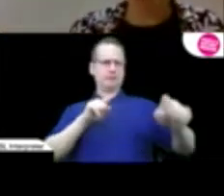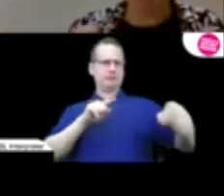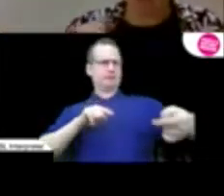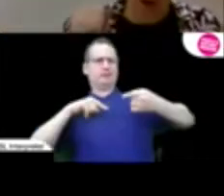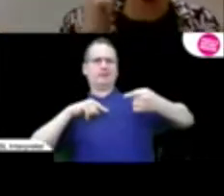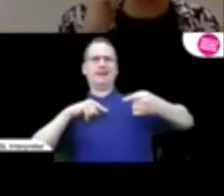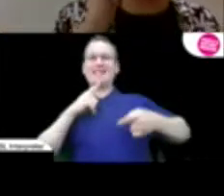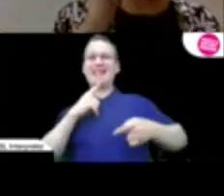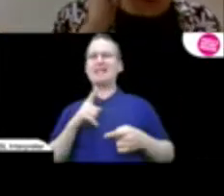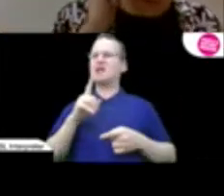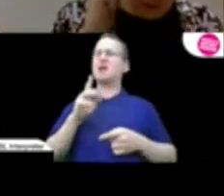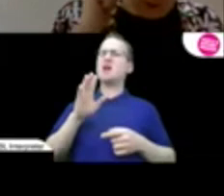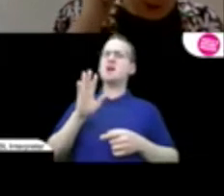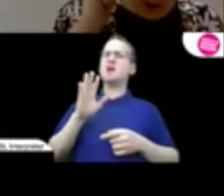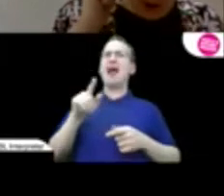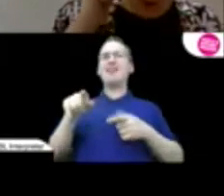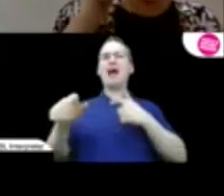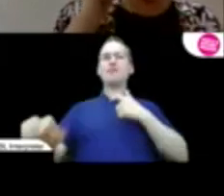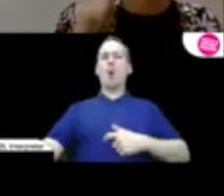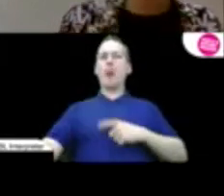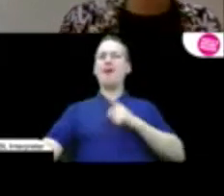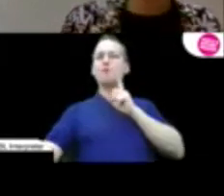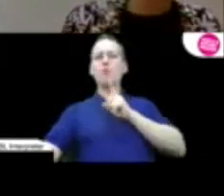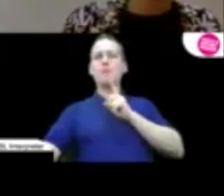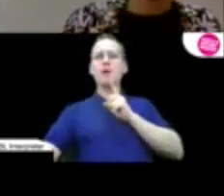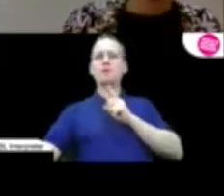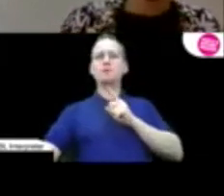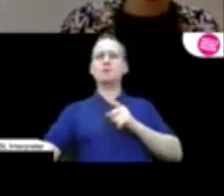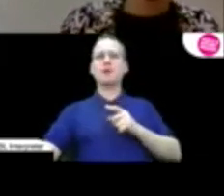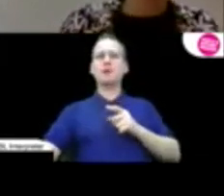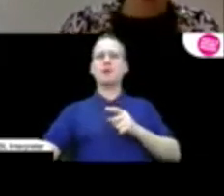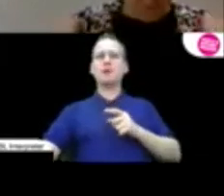promote the role as woman, as mother,